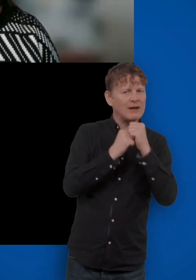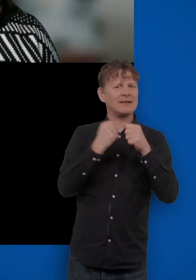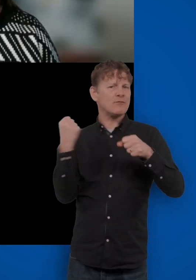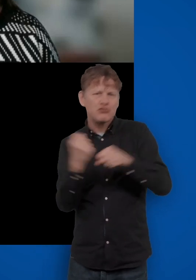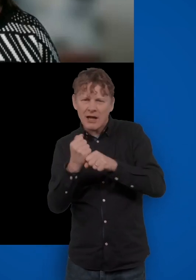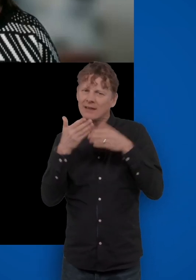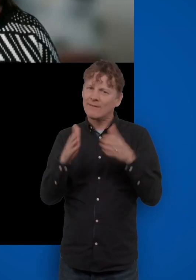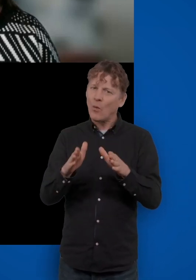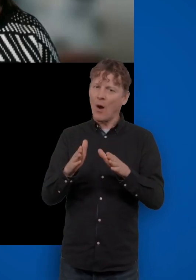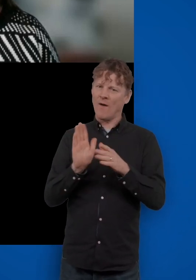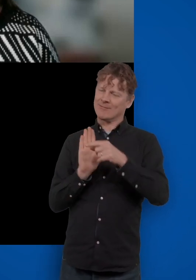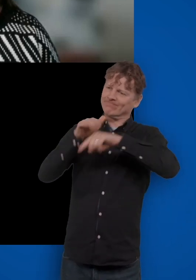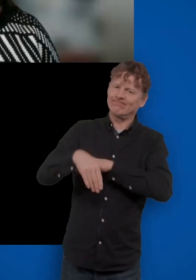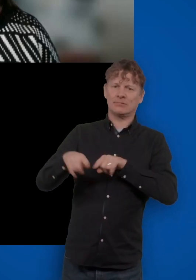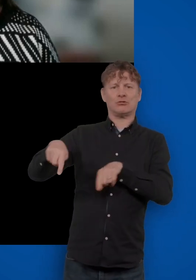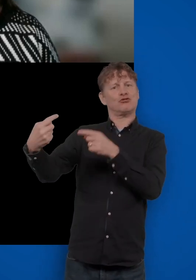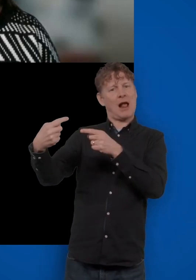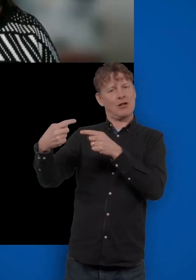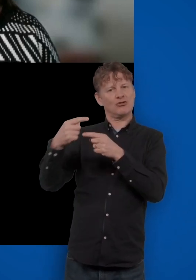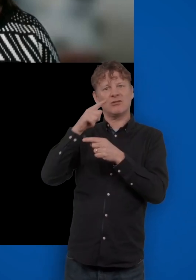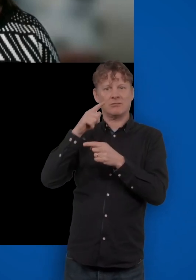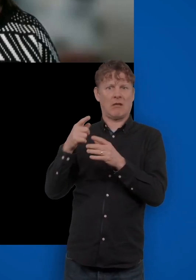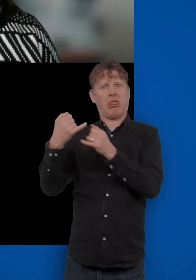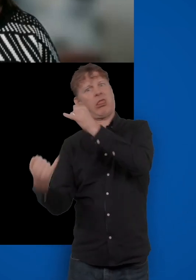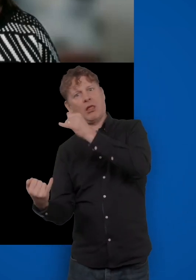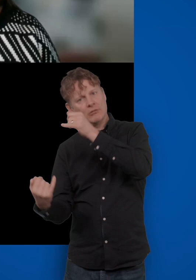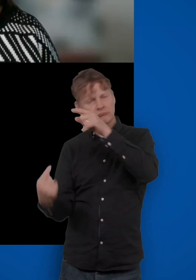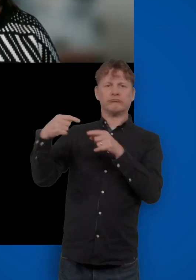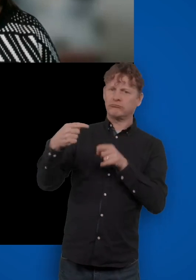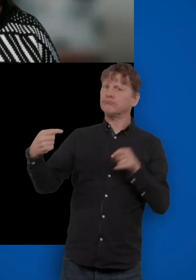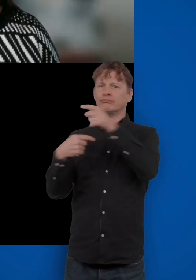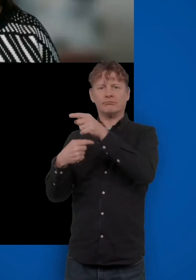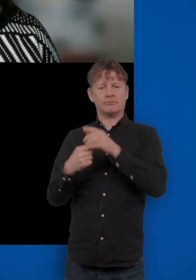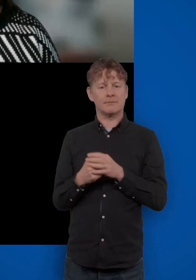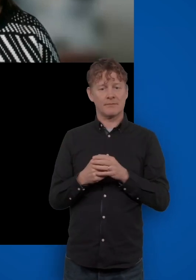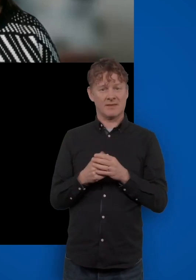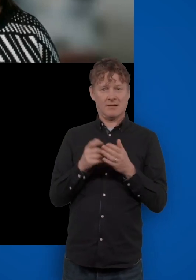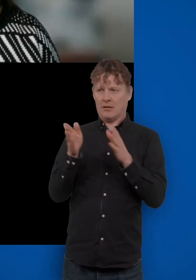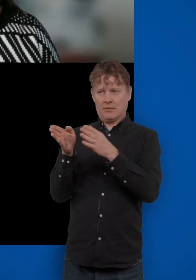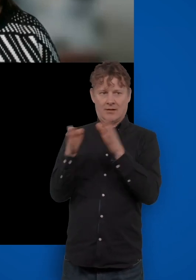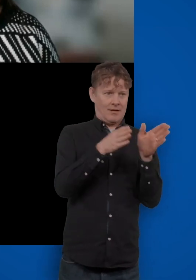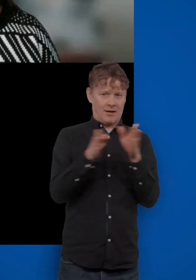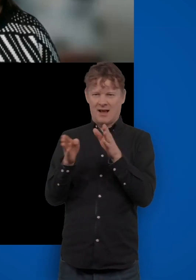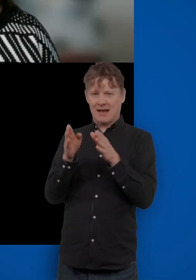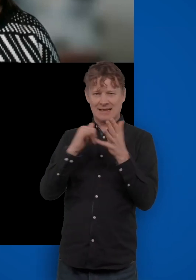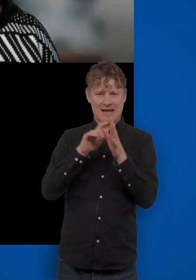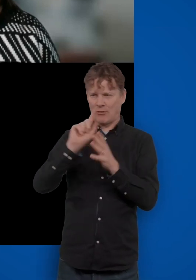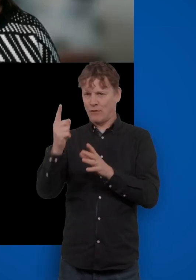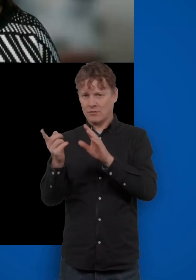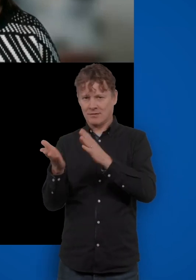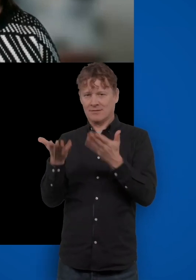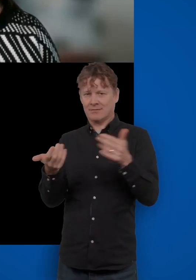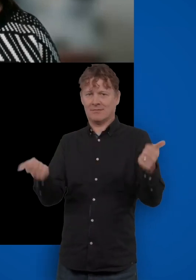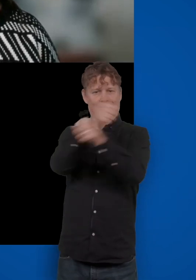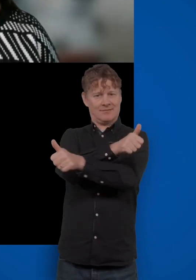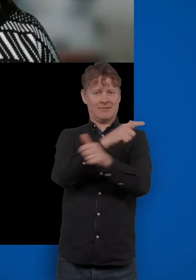tackling challenges that can otherwise be quite problematic. We'll start with you this time, Karen, since I put Sarah in the